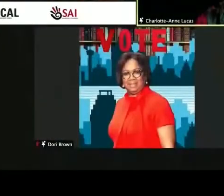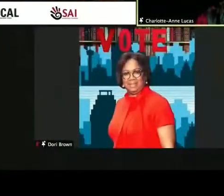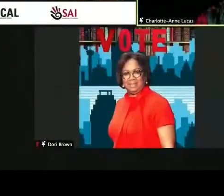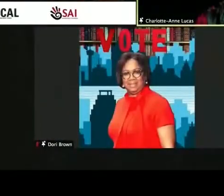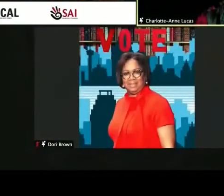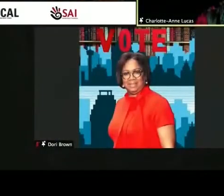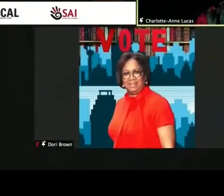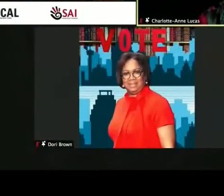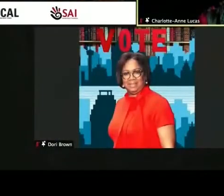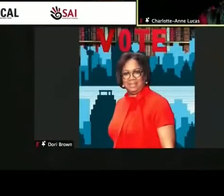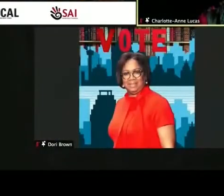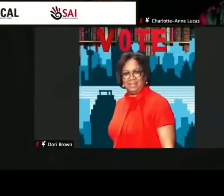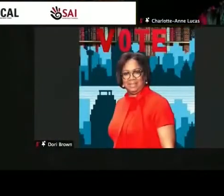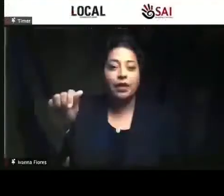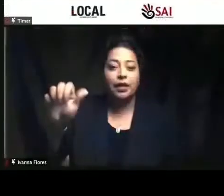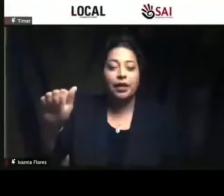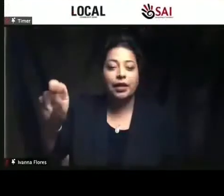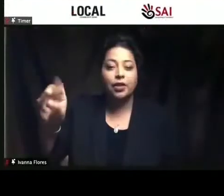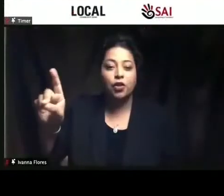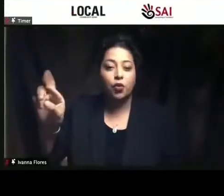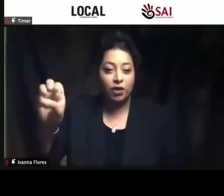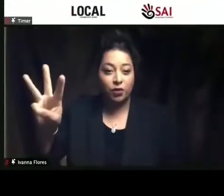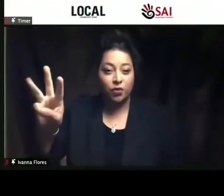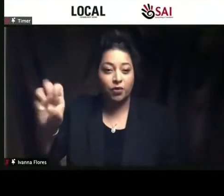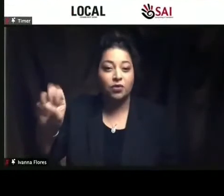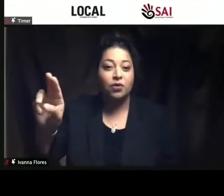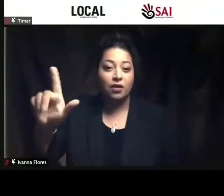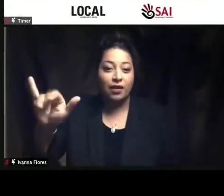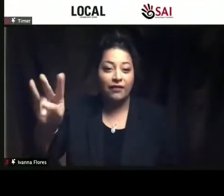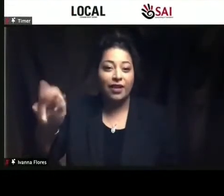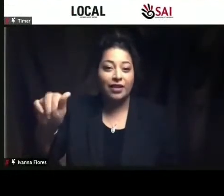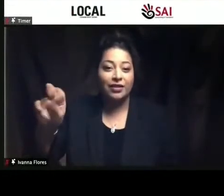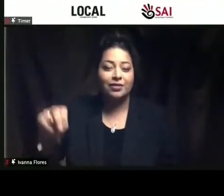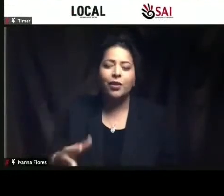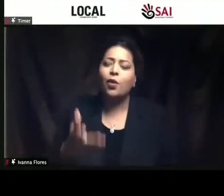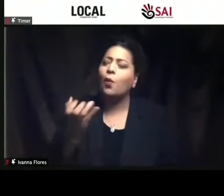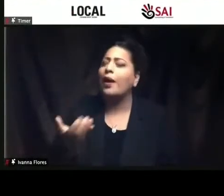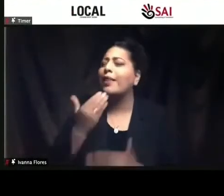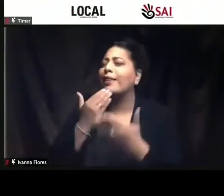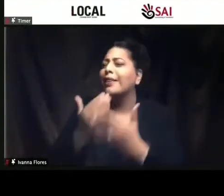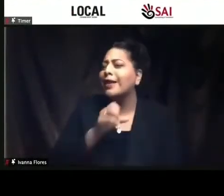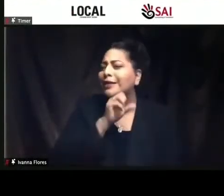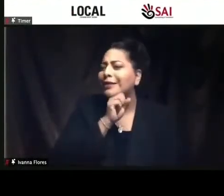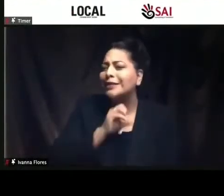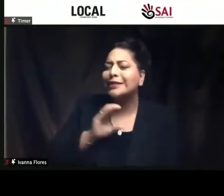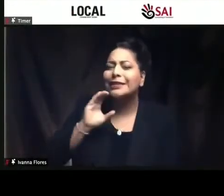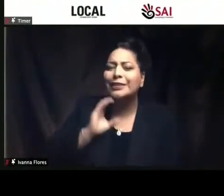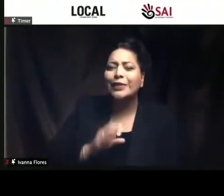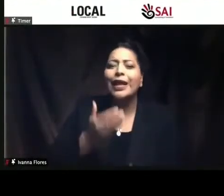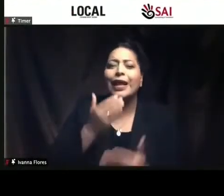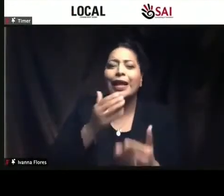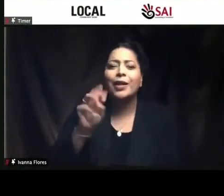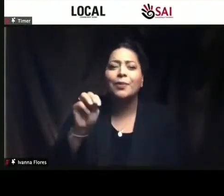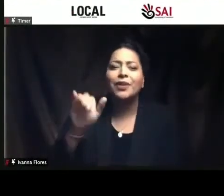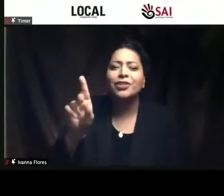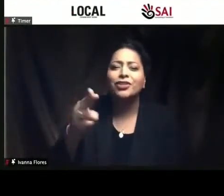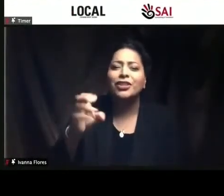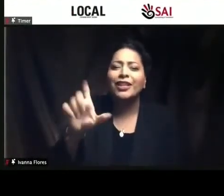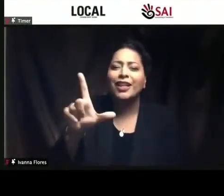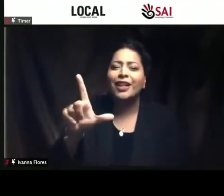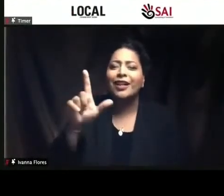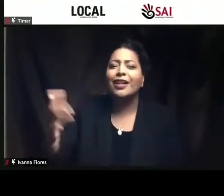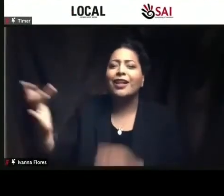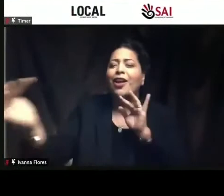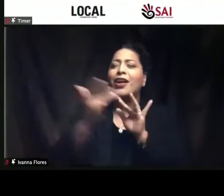Andrews-Sullivan. Well, thank you so much. First of all, I want to thank our seniors, especially Mrs. Mitchell, who reached out to us about